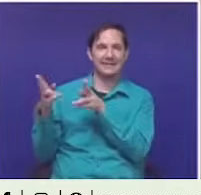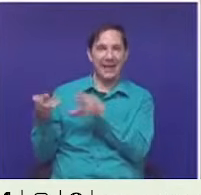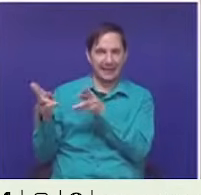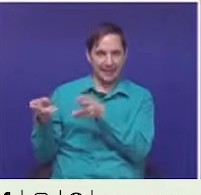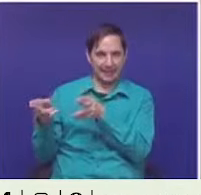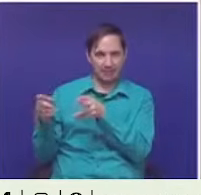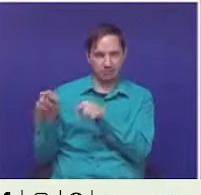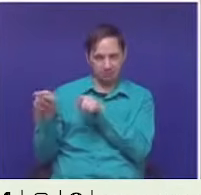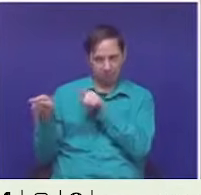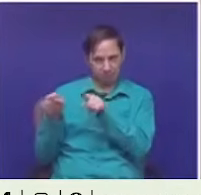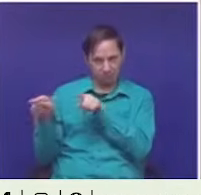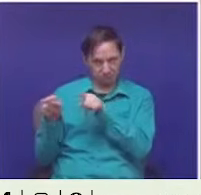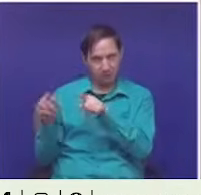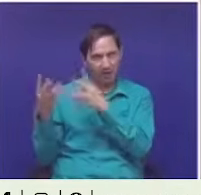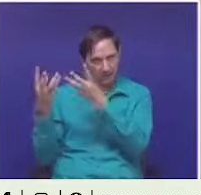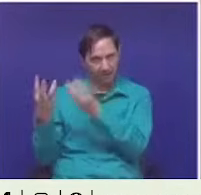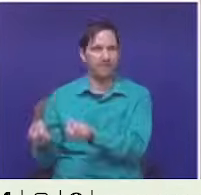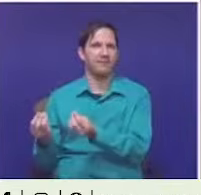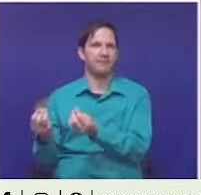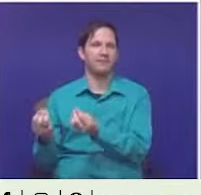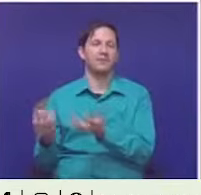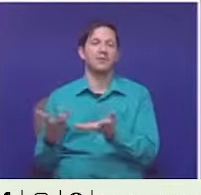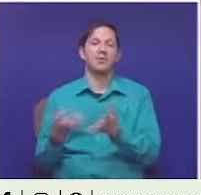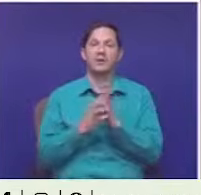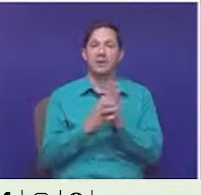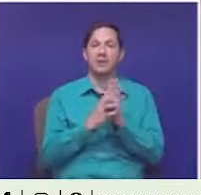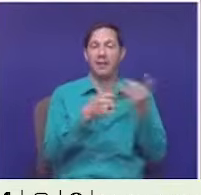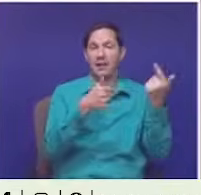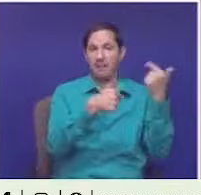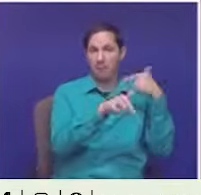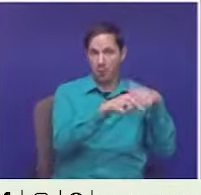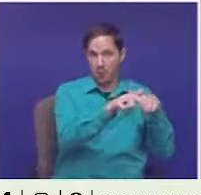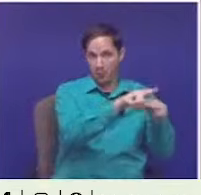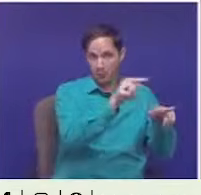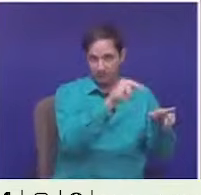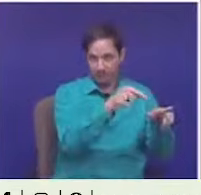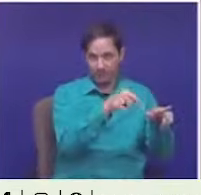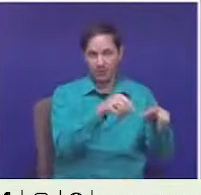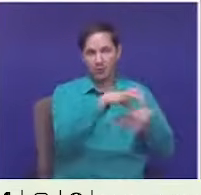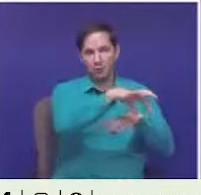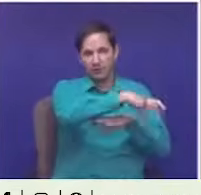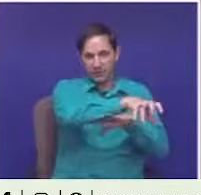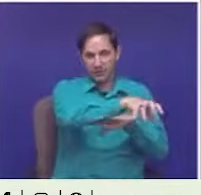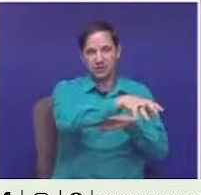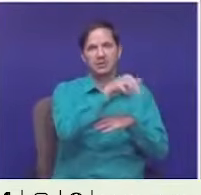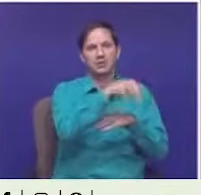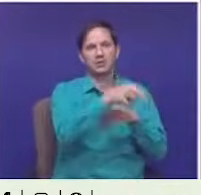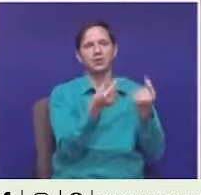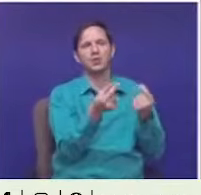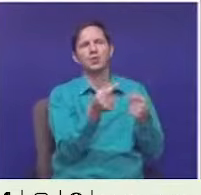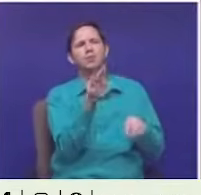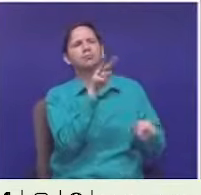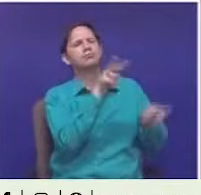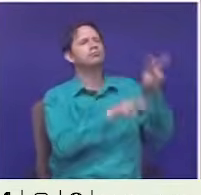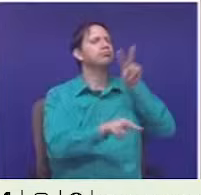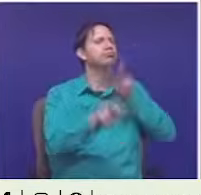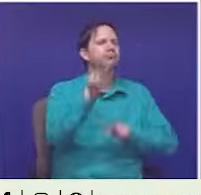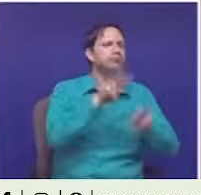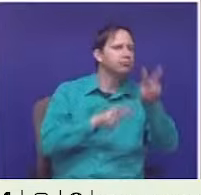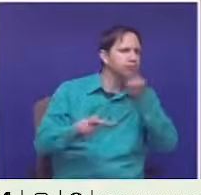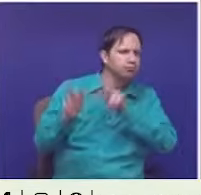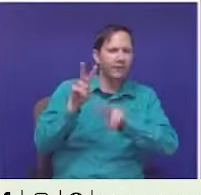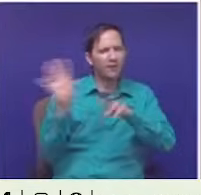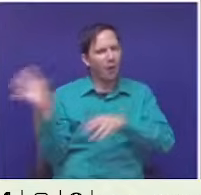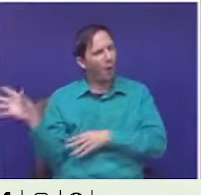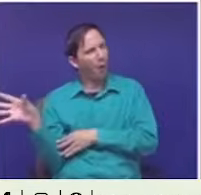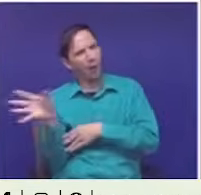school infrastructure. In Limpopo, the Provincial Education Department had started a condition assessments across all school